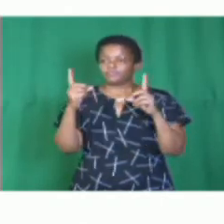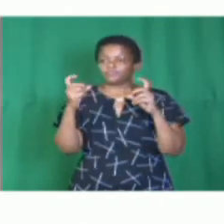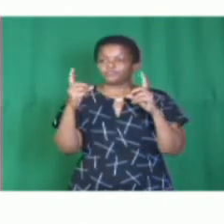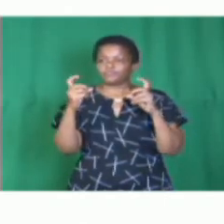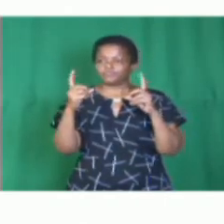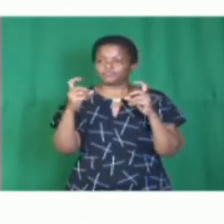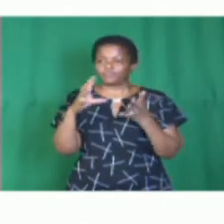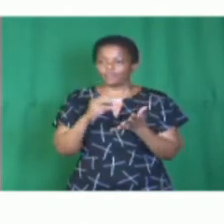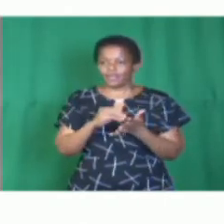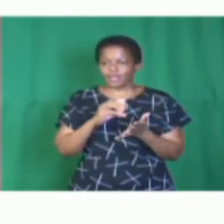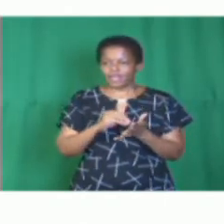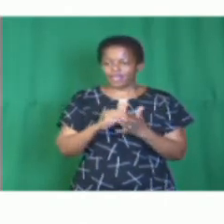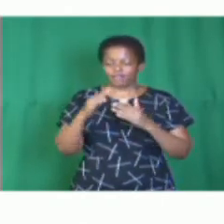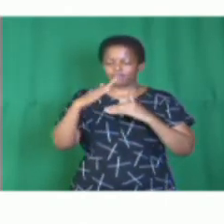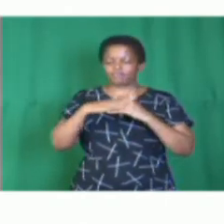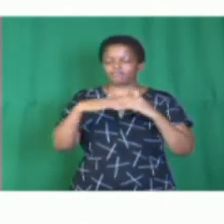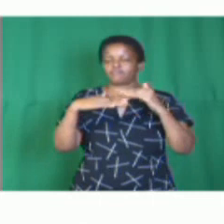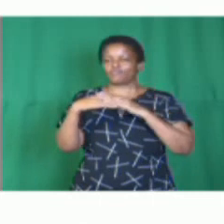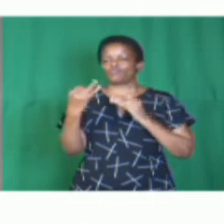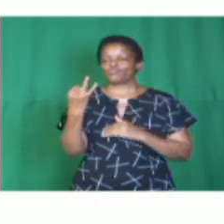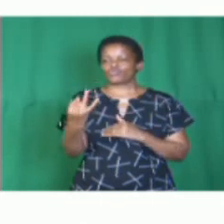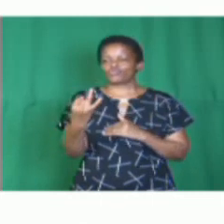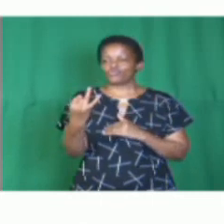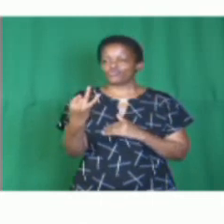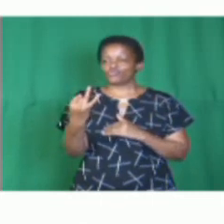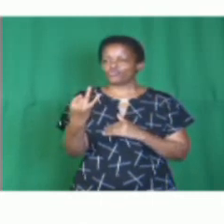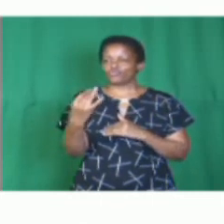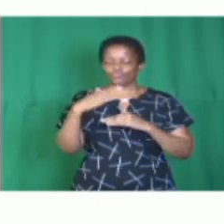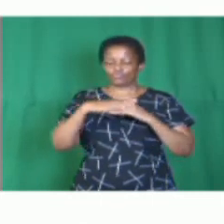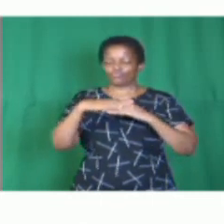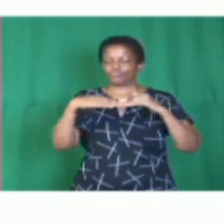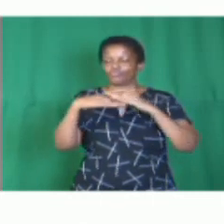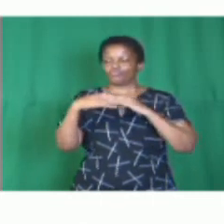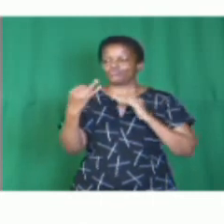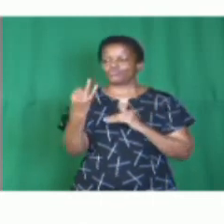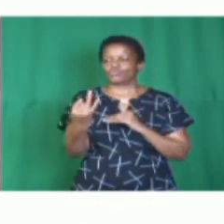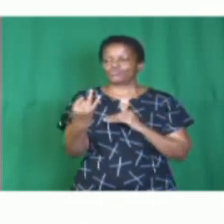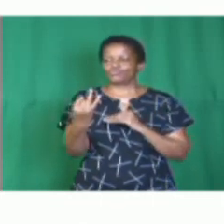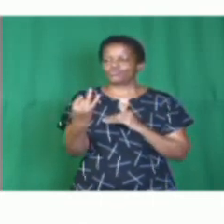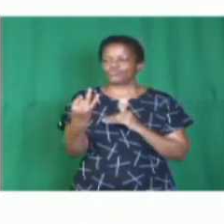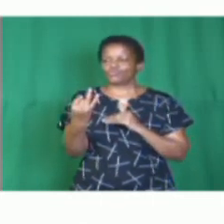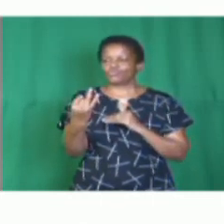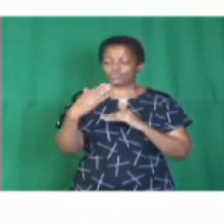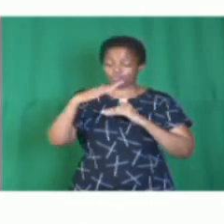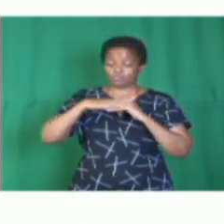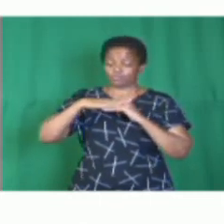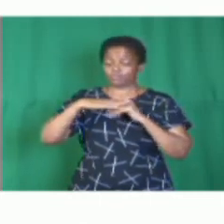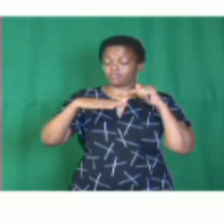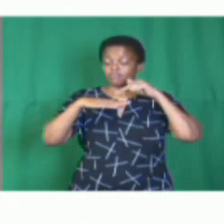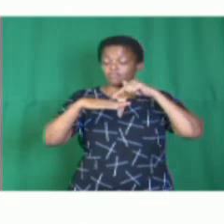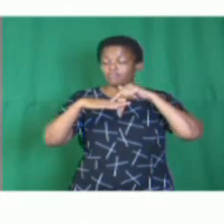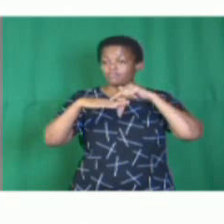are two layers that are being shown. There are two layers that are being shown. So the layer on top is